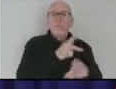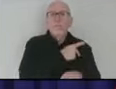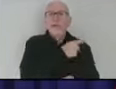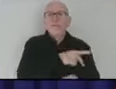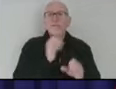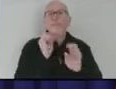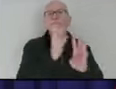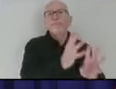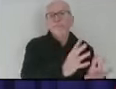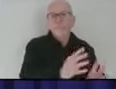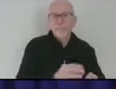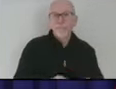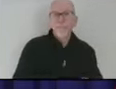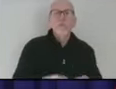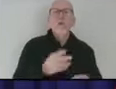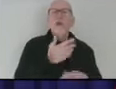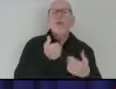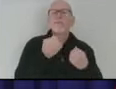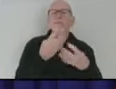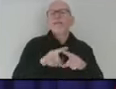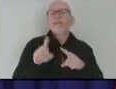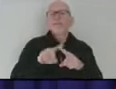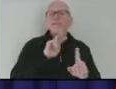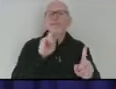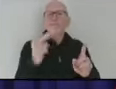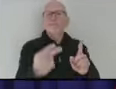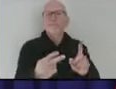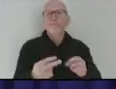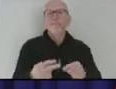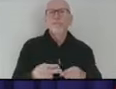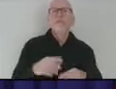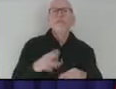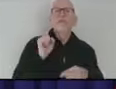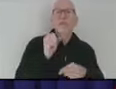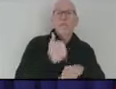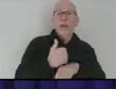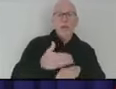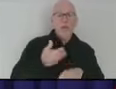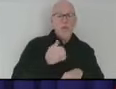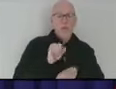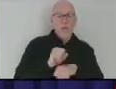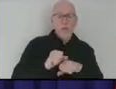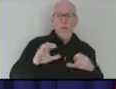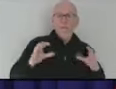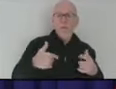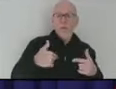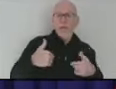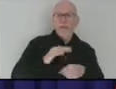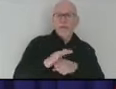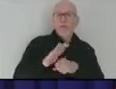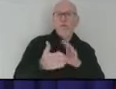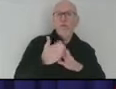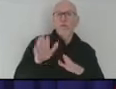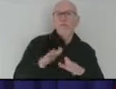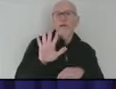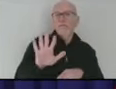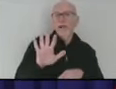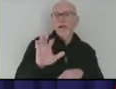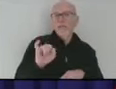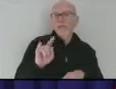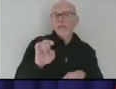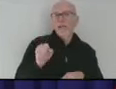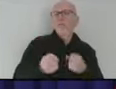lot of different factors that go into that. And right now, based on our workforce, we have enough to be able to run about five of these sites